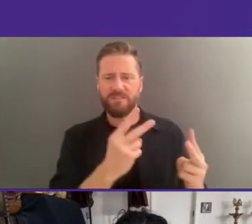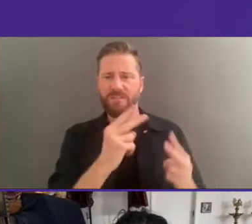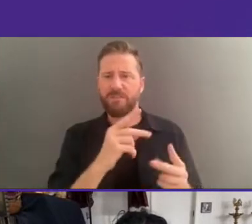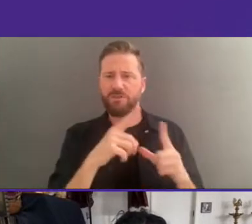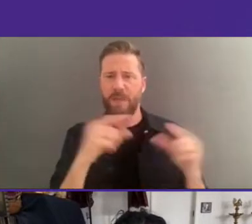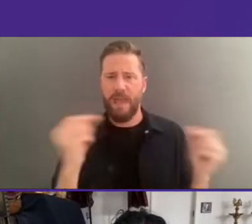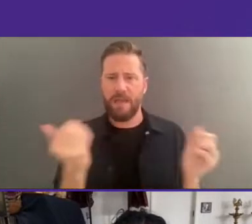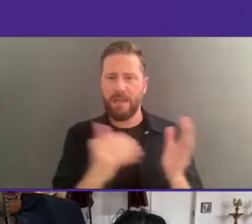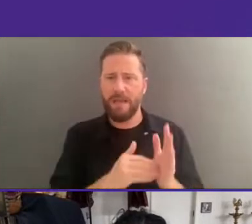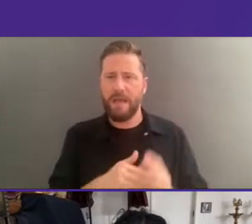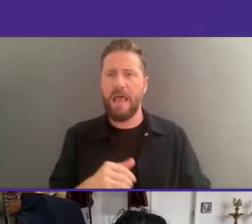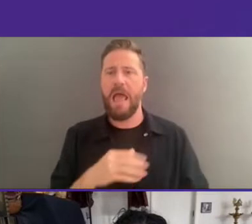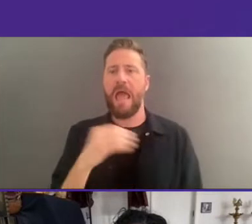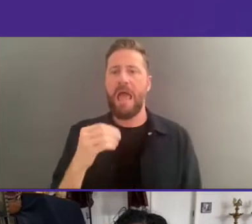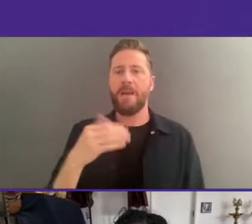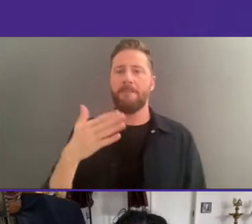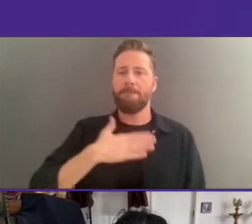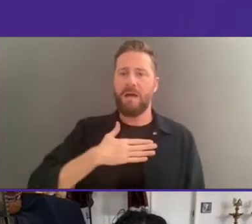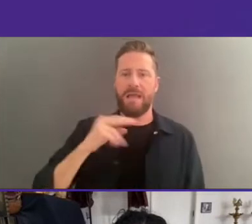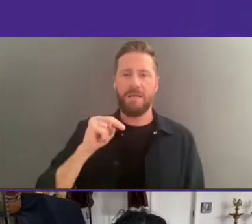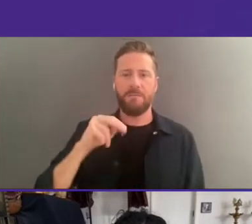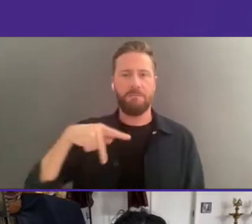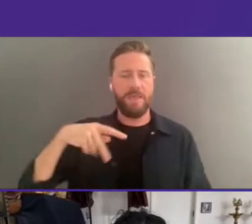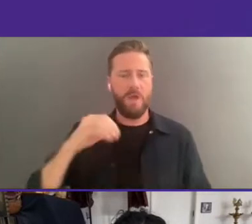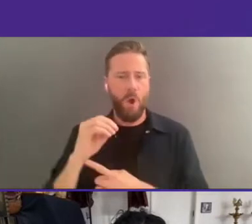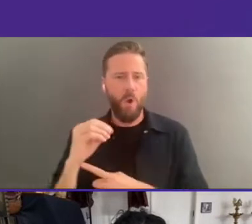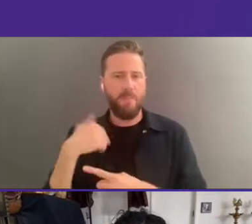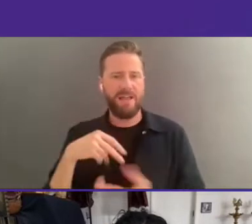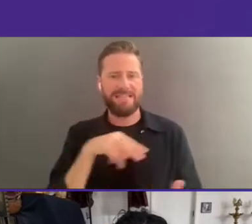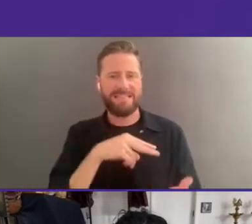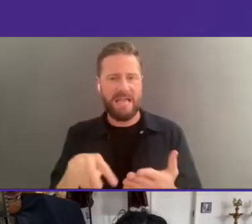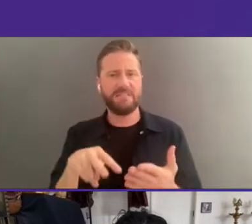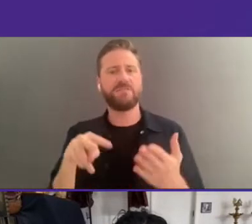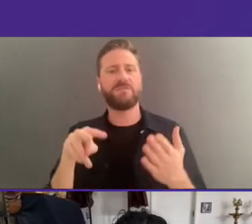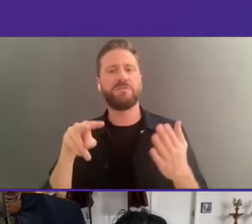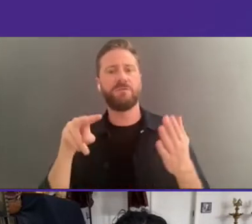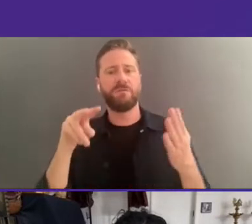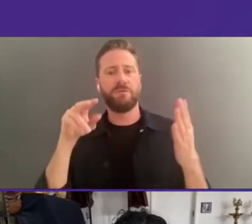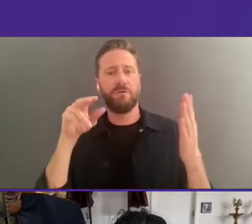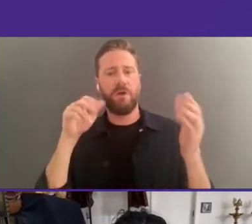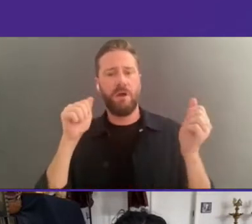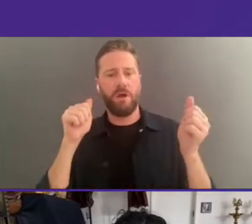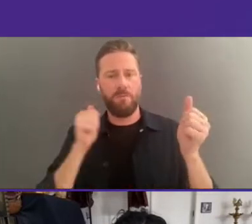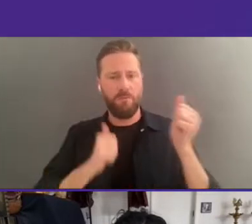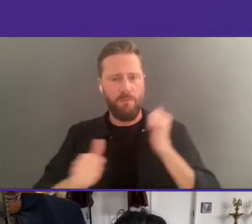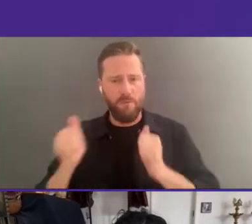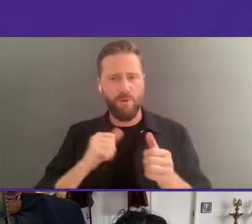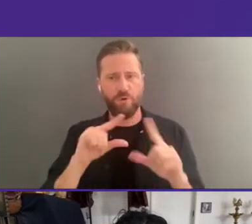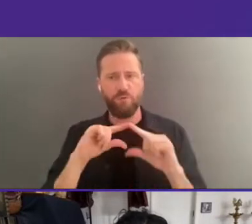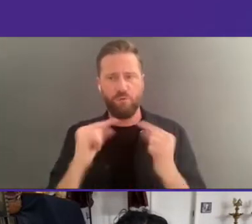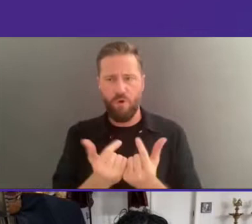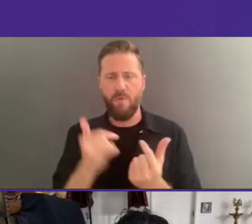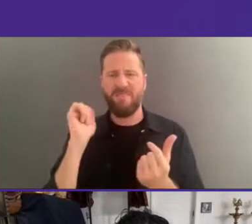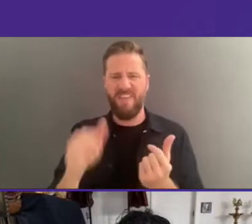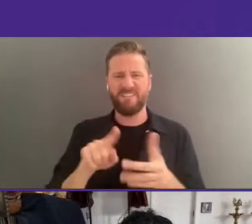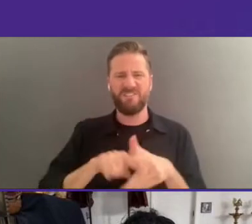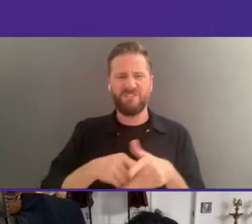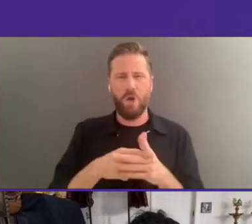a dance group, performing group, and the school, 41 years ago, yes, 1981.